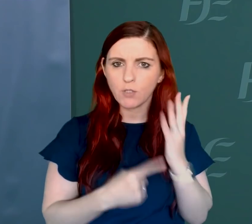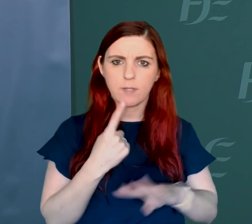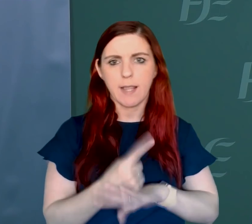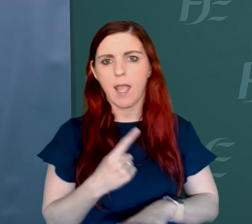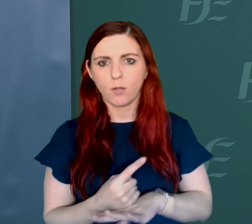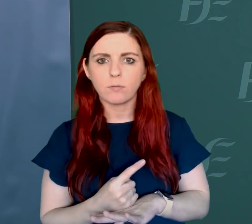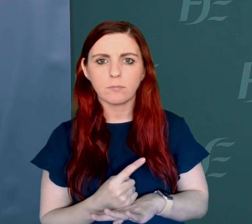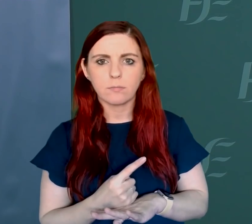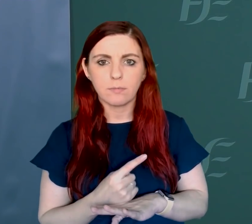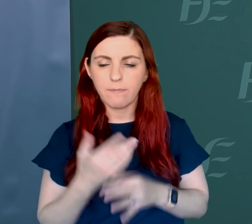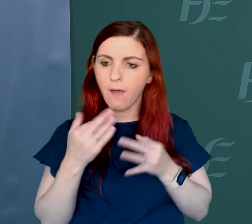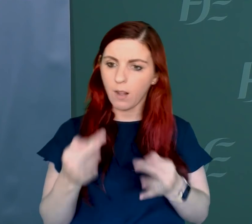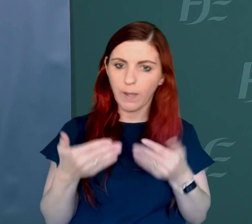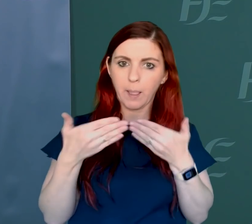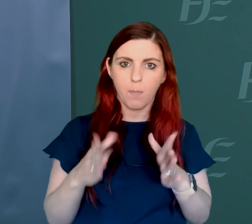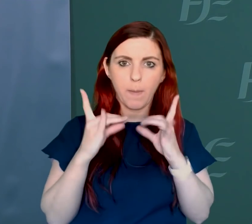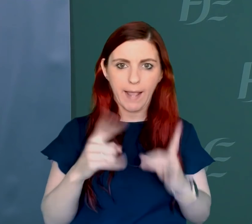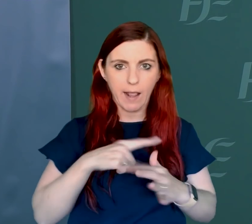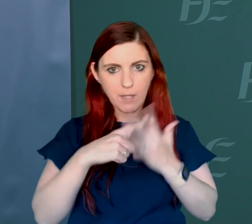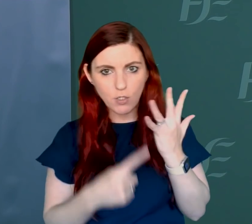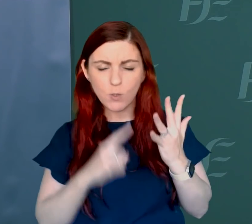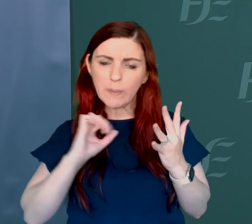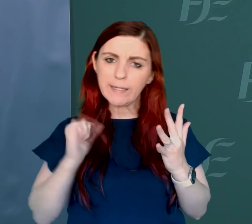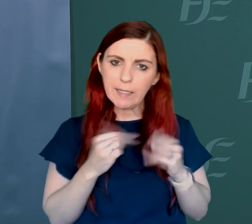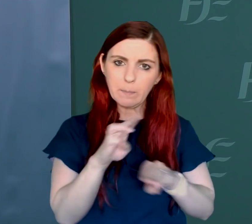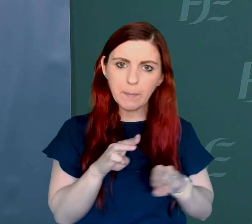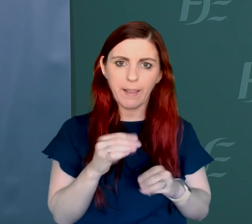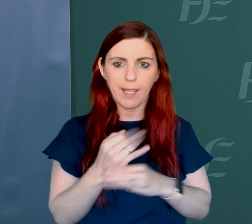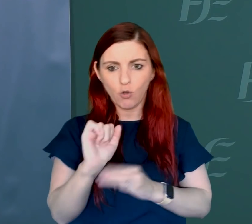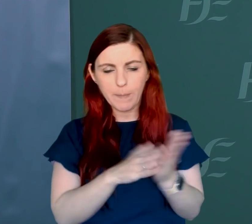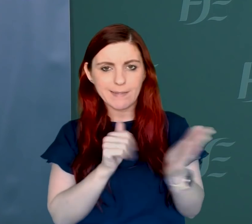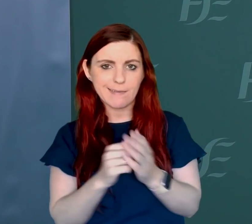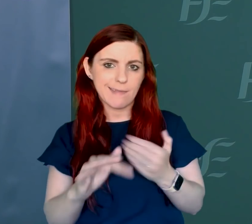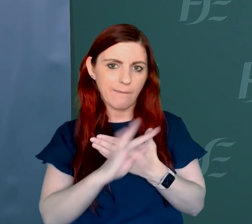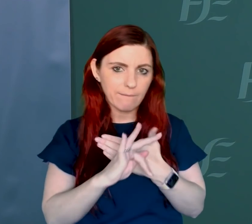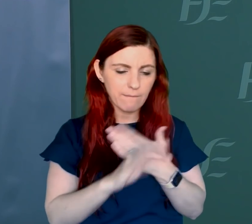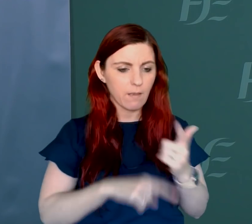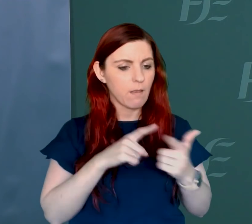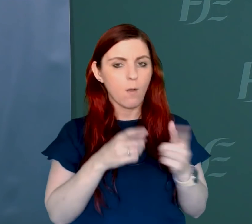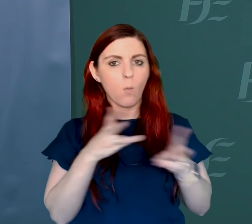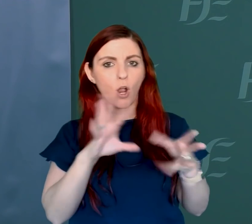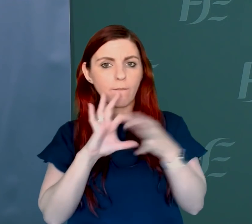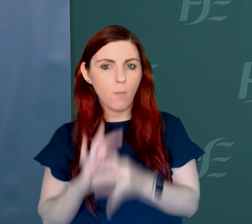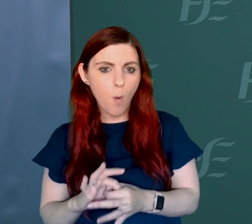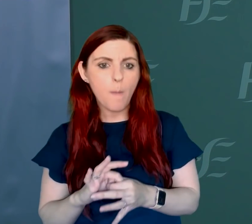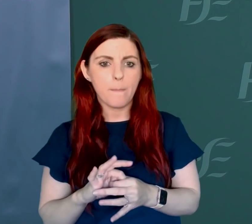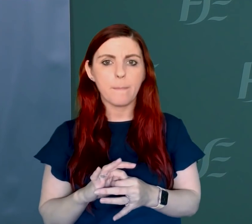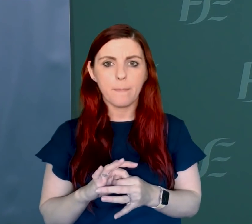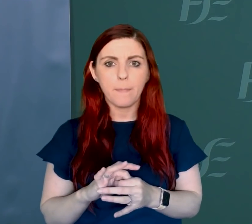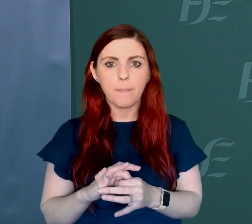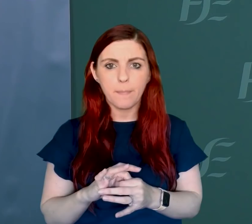as per the public health guidelines to keep people safe. The working from home, unless in